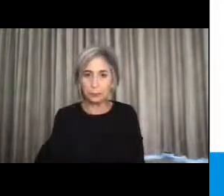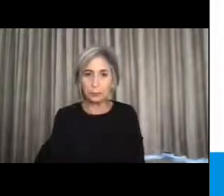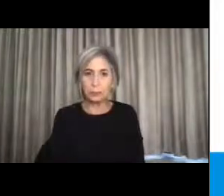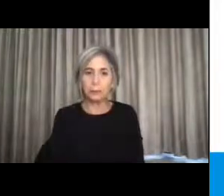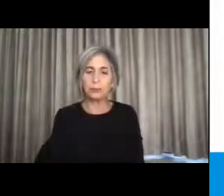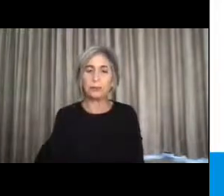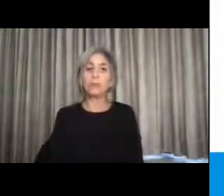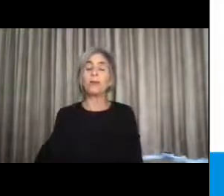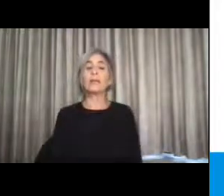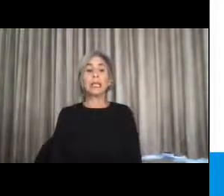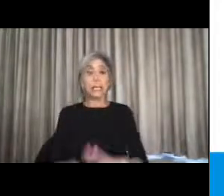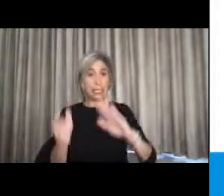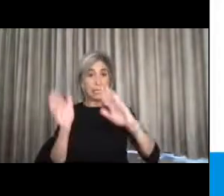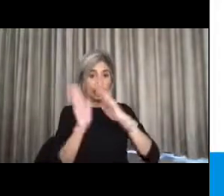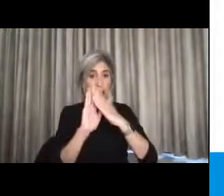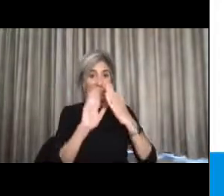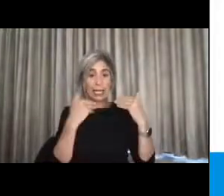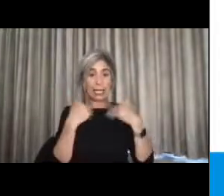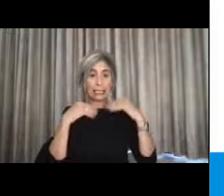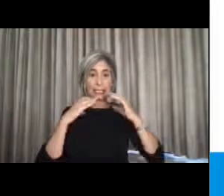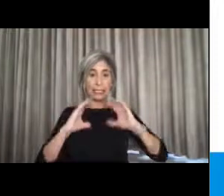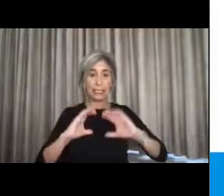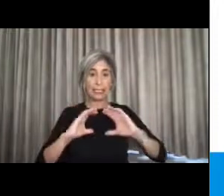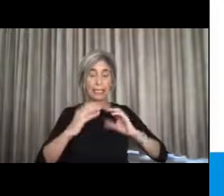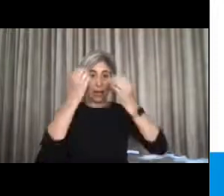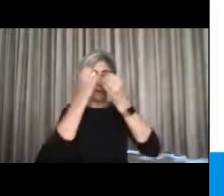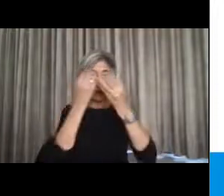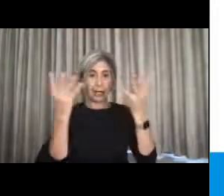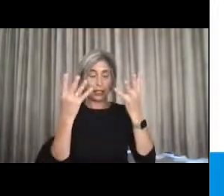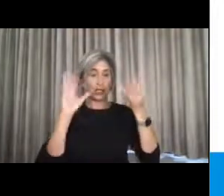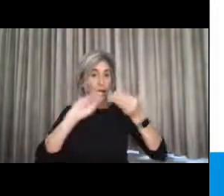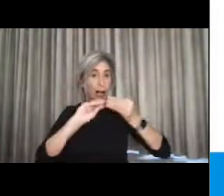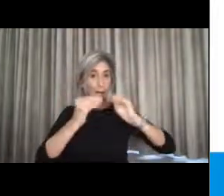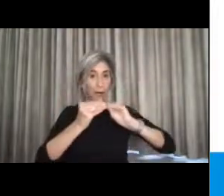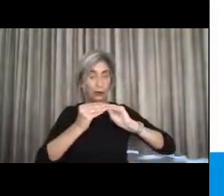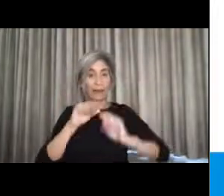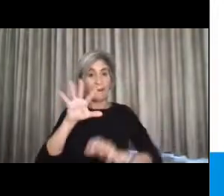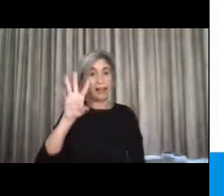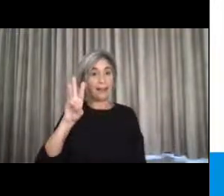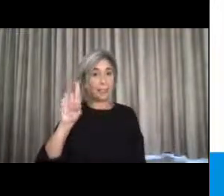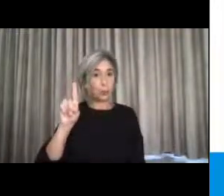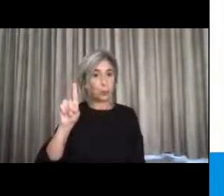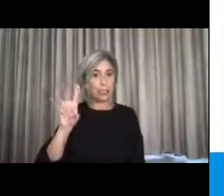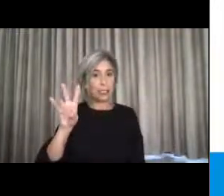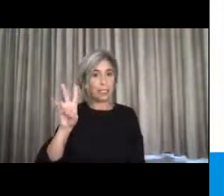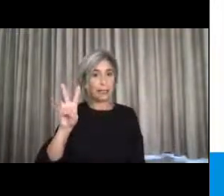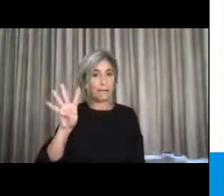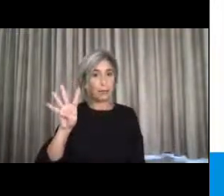The city has a citizen information hotline number. That number is